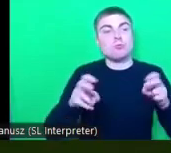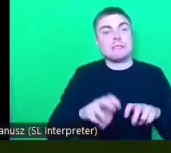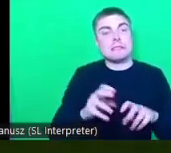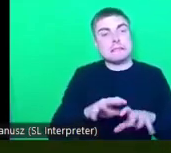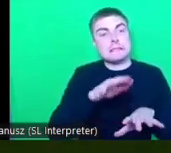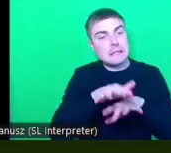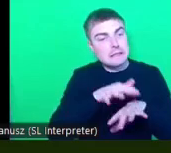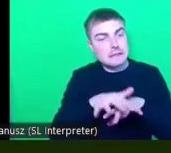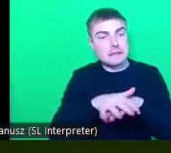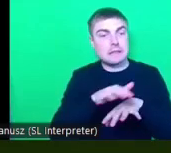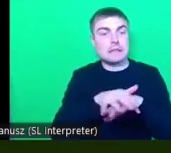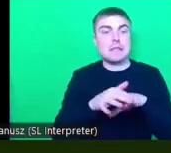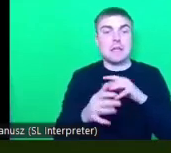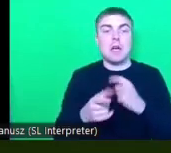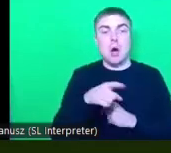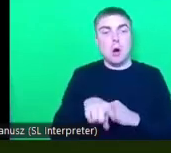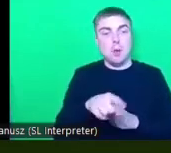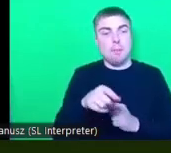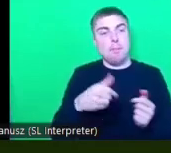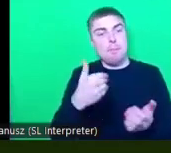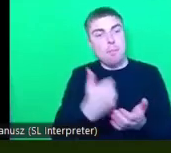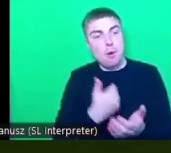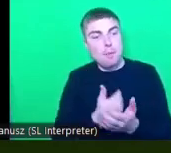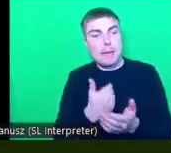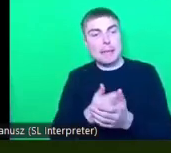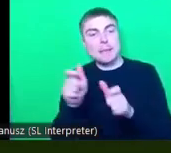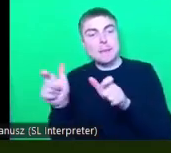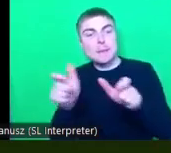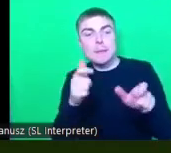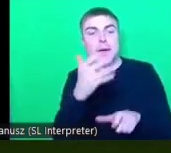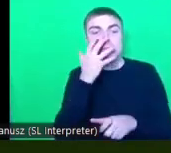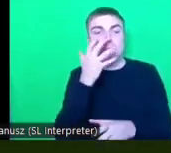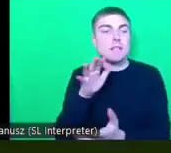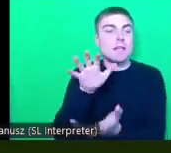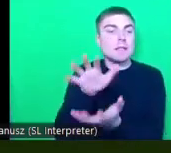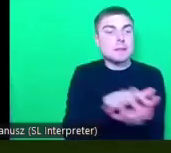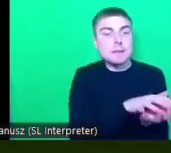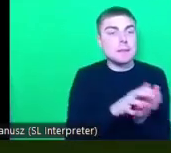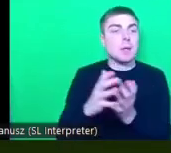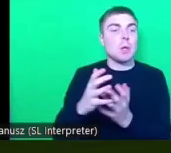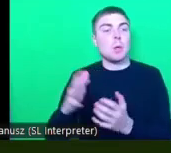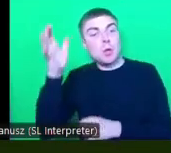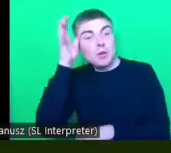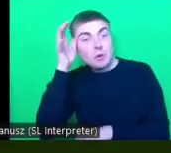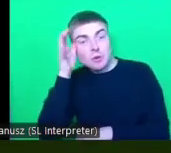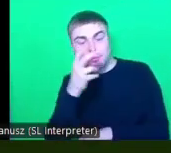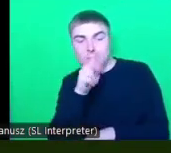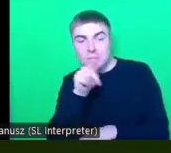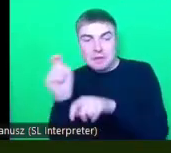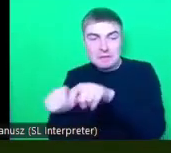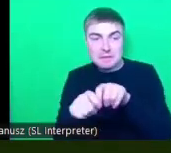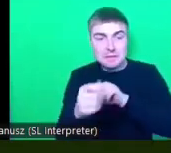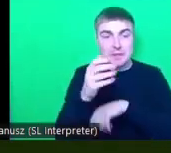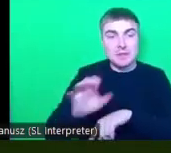moose observation rates in the same hunting units. So here I just want to show you how the